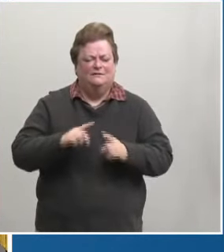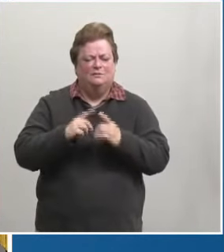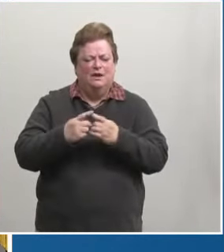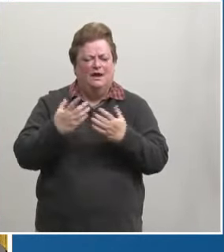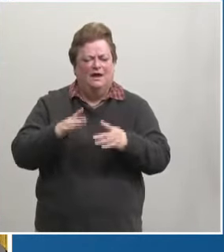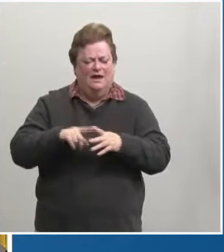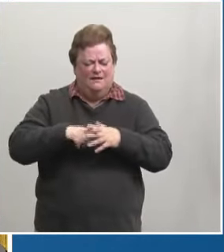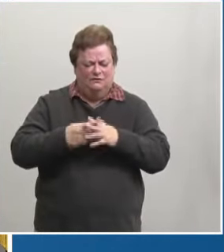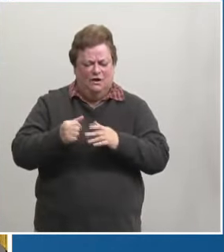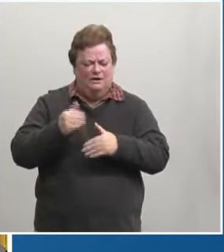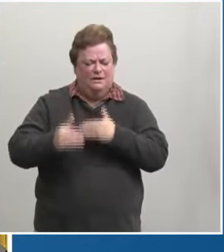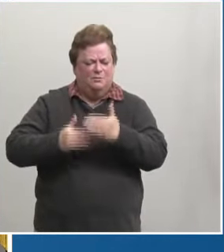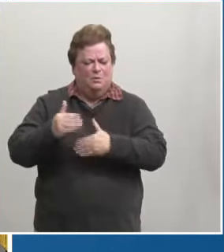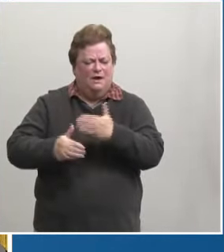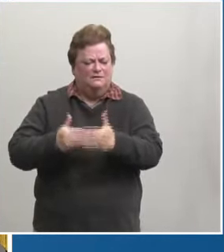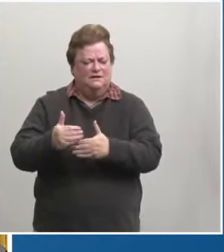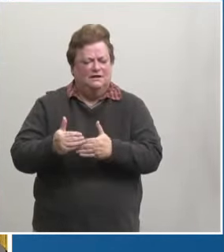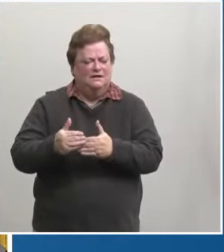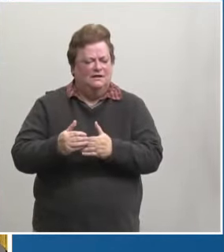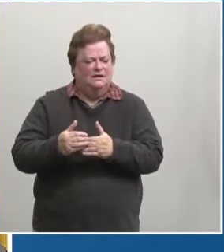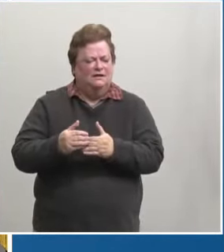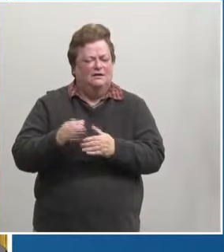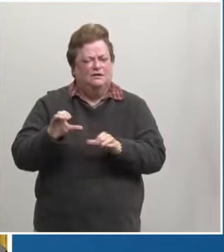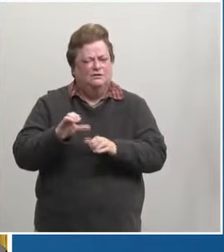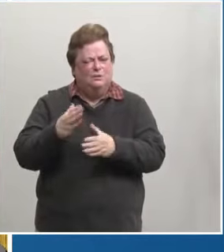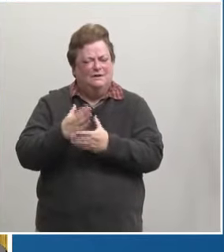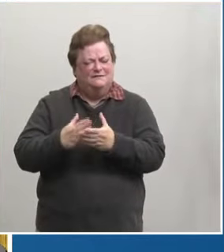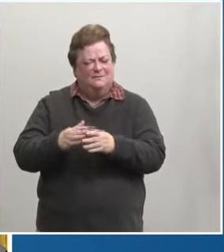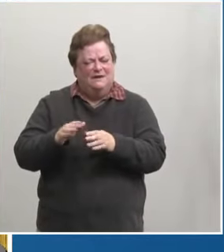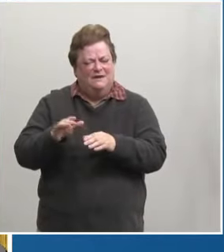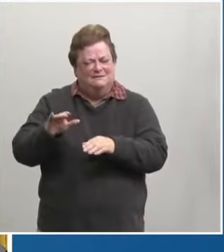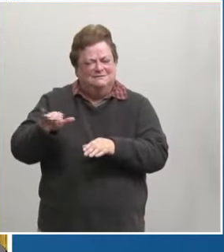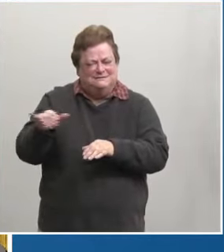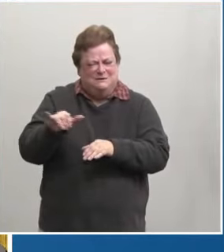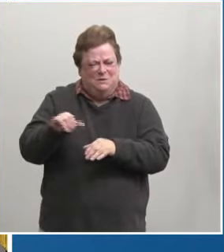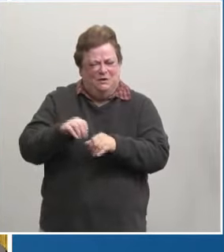started a process using something similar in their area.